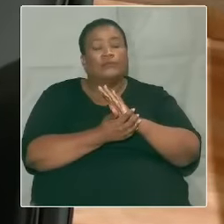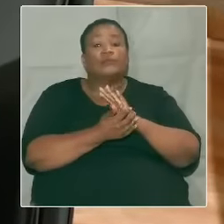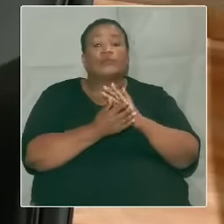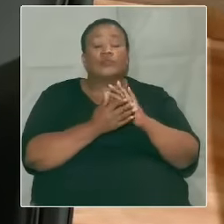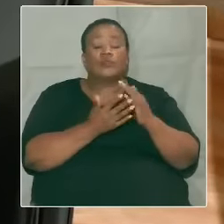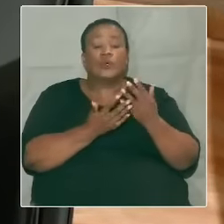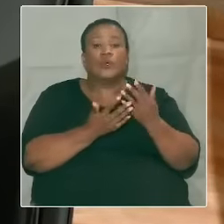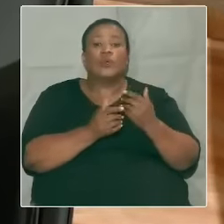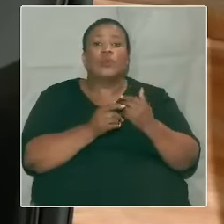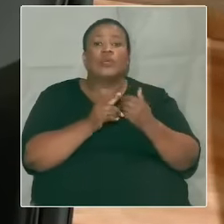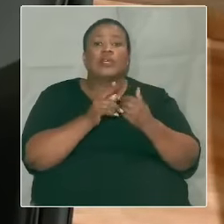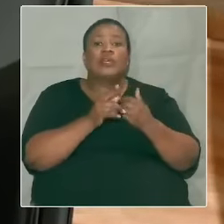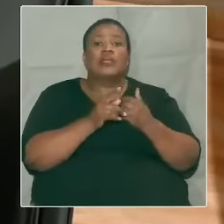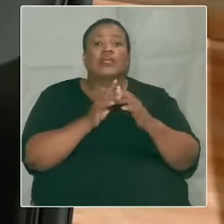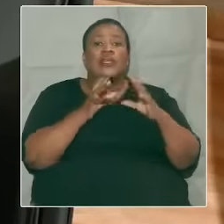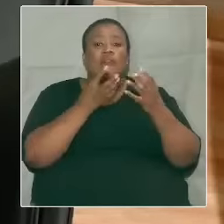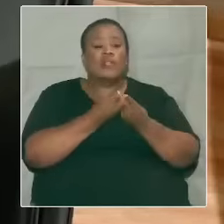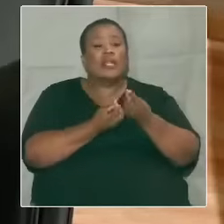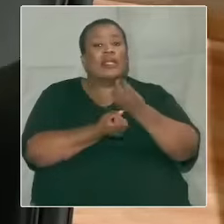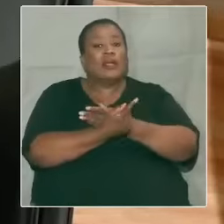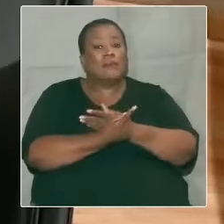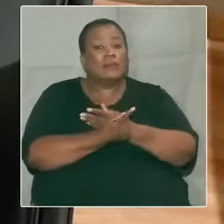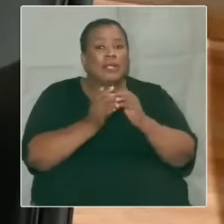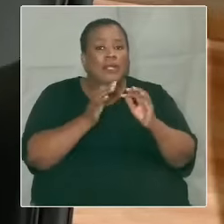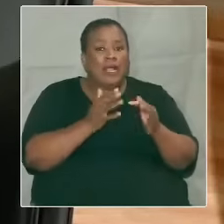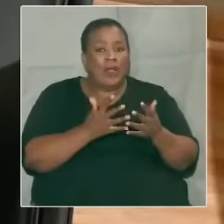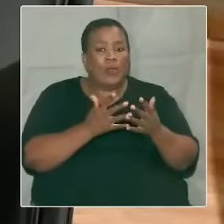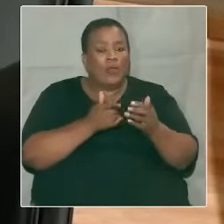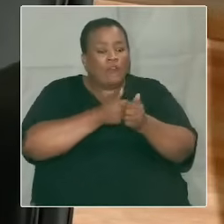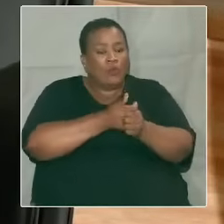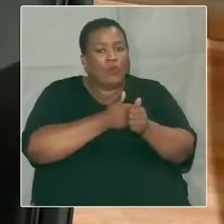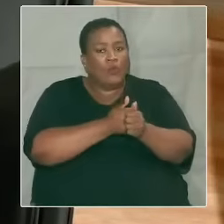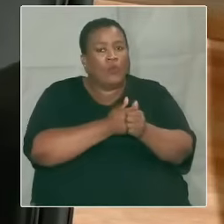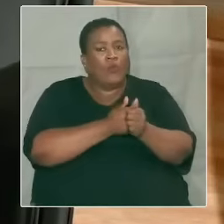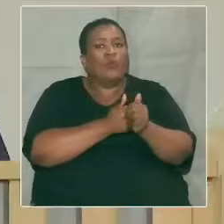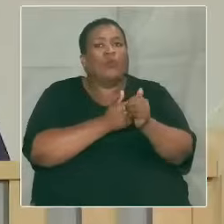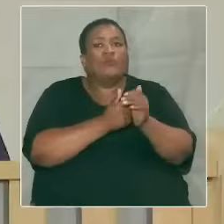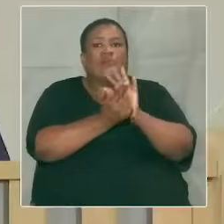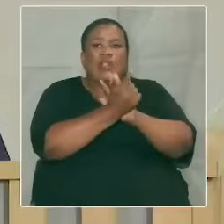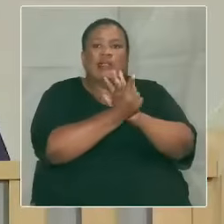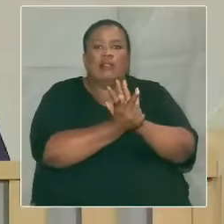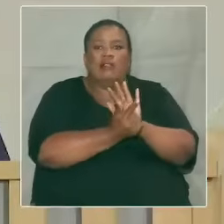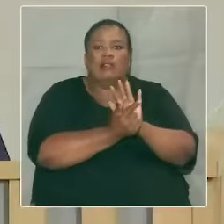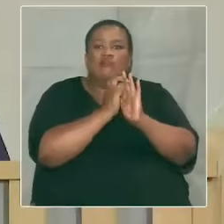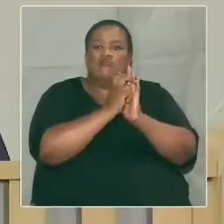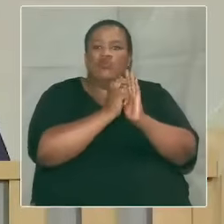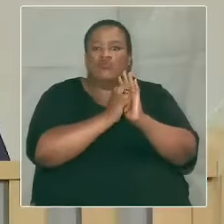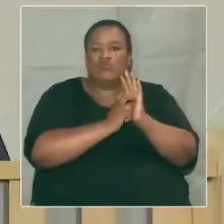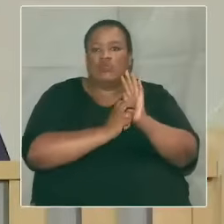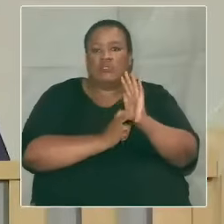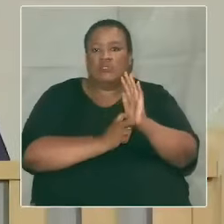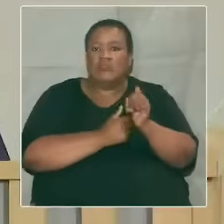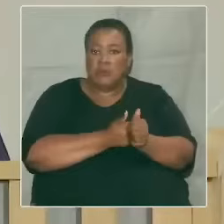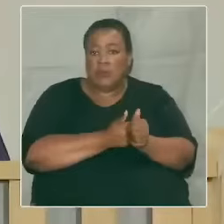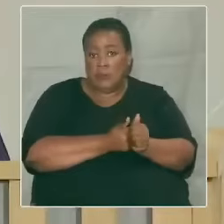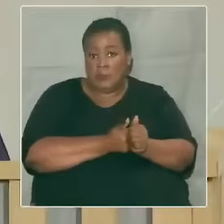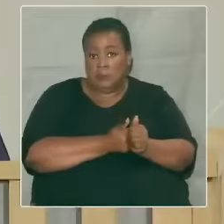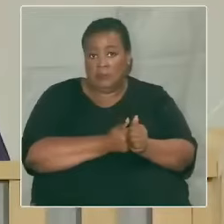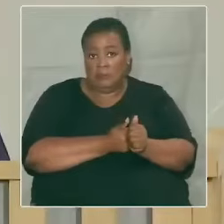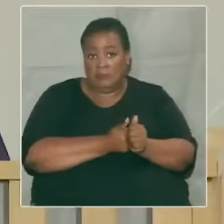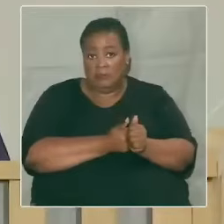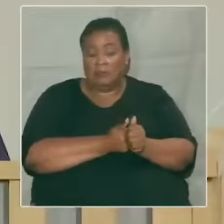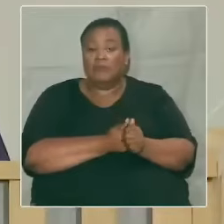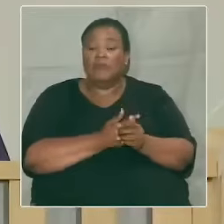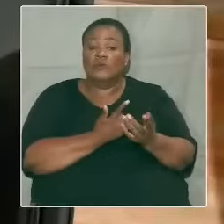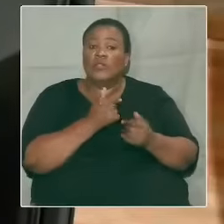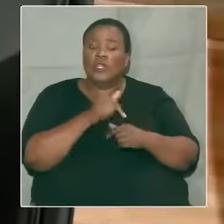happens within the contours of the legal framework as defined. And in particular, in this instance, you